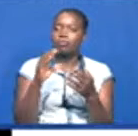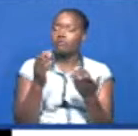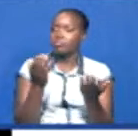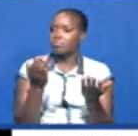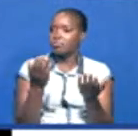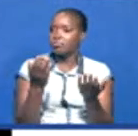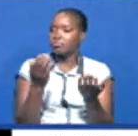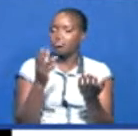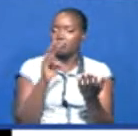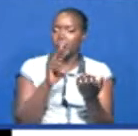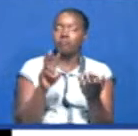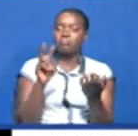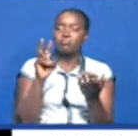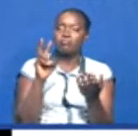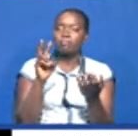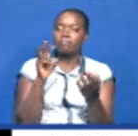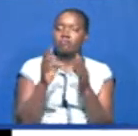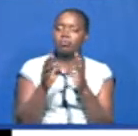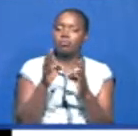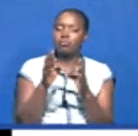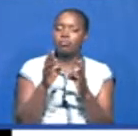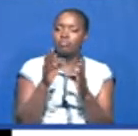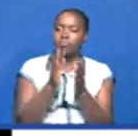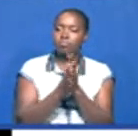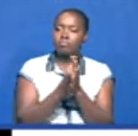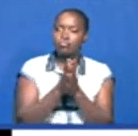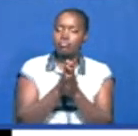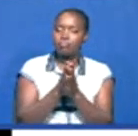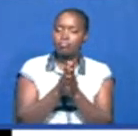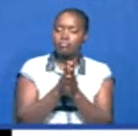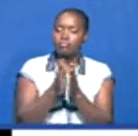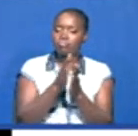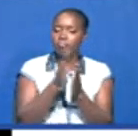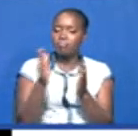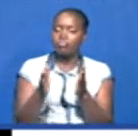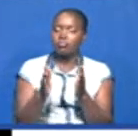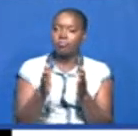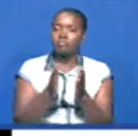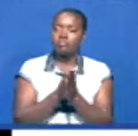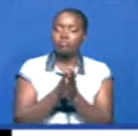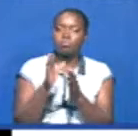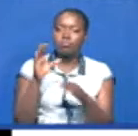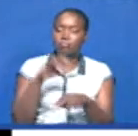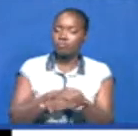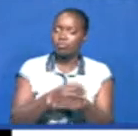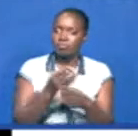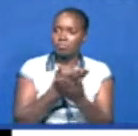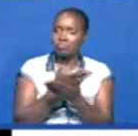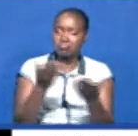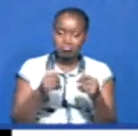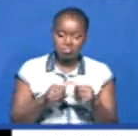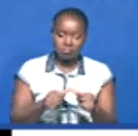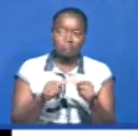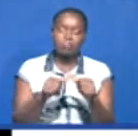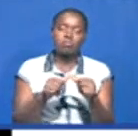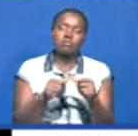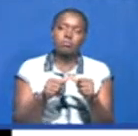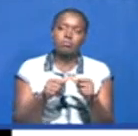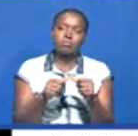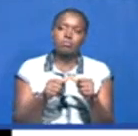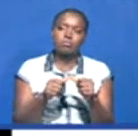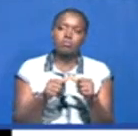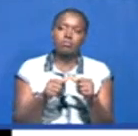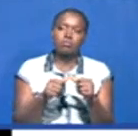can see if within that period alone we have been able to confiscate this, and we continue. And as